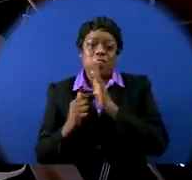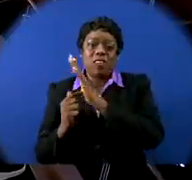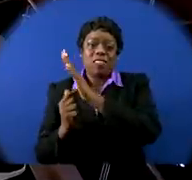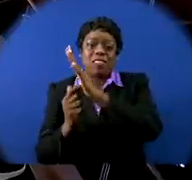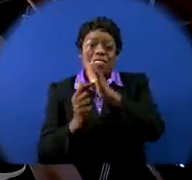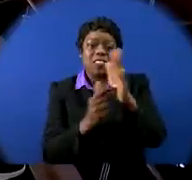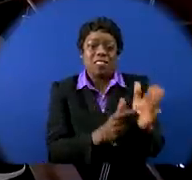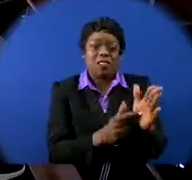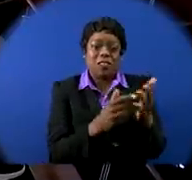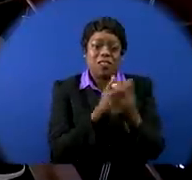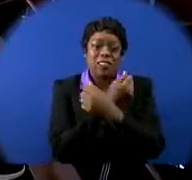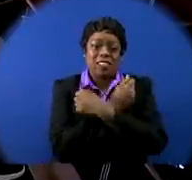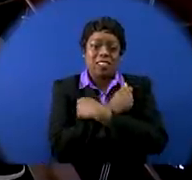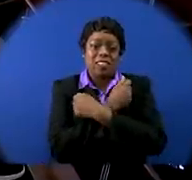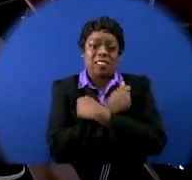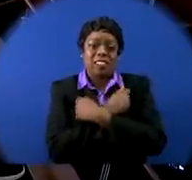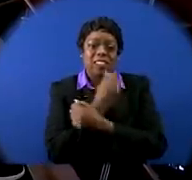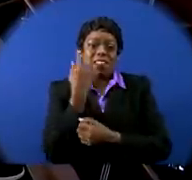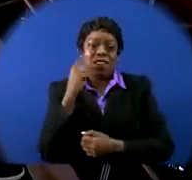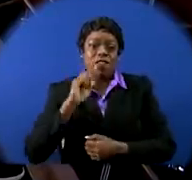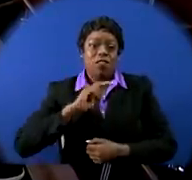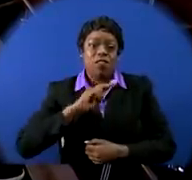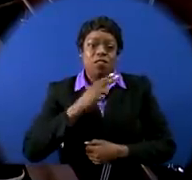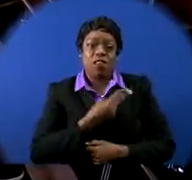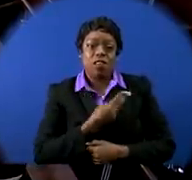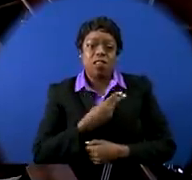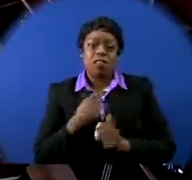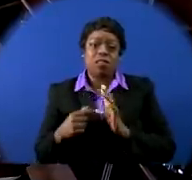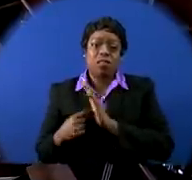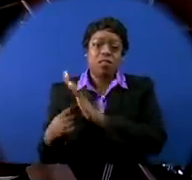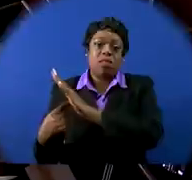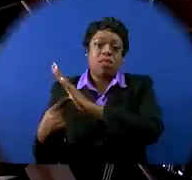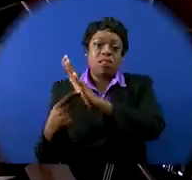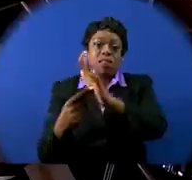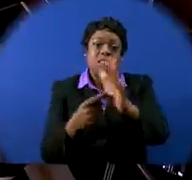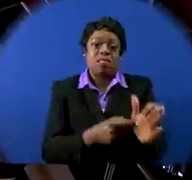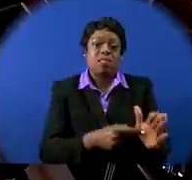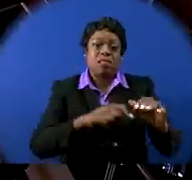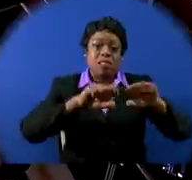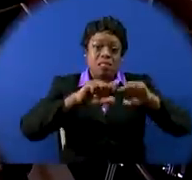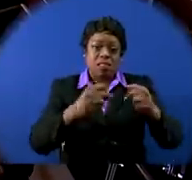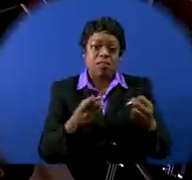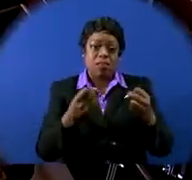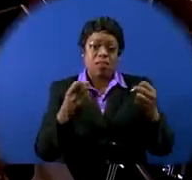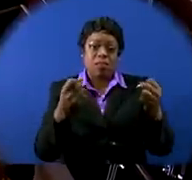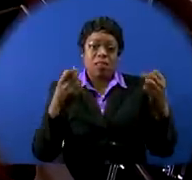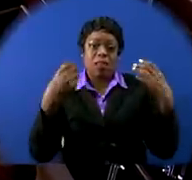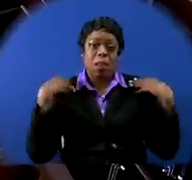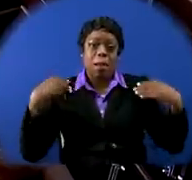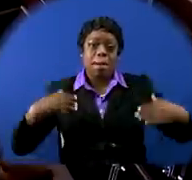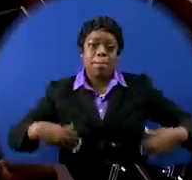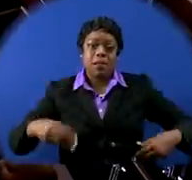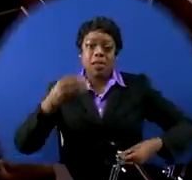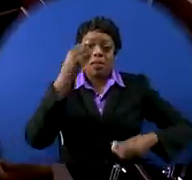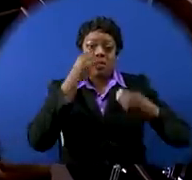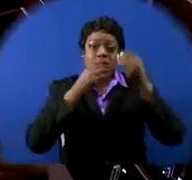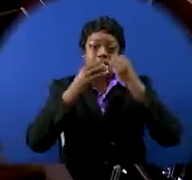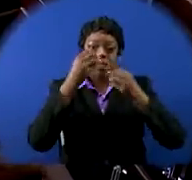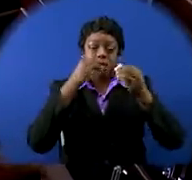for us. As we hold this representation, this symbol of his broken body, let's eat the bread together.